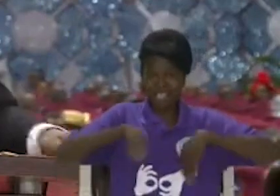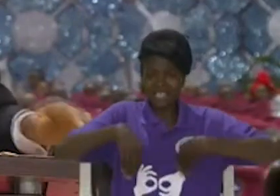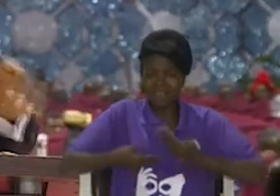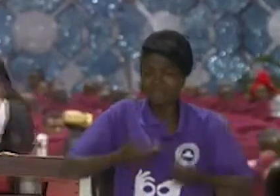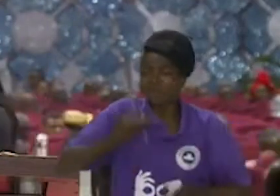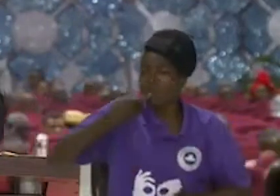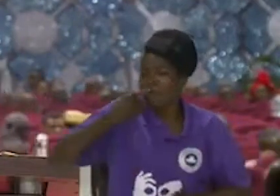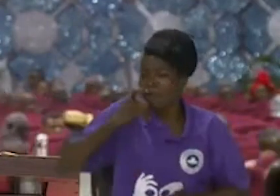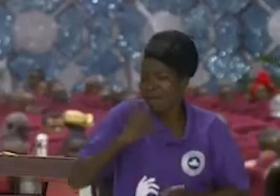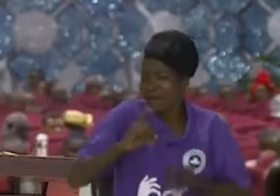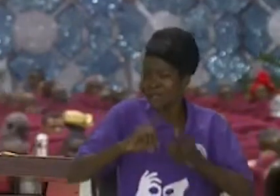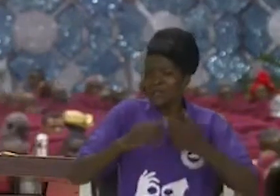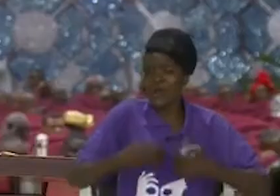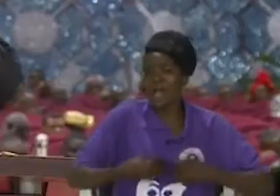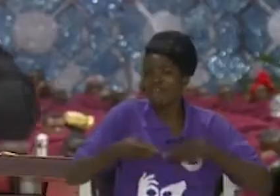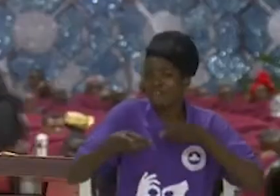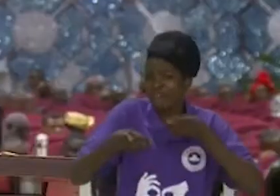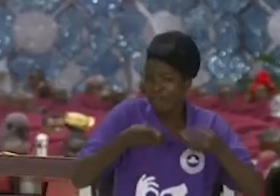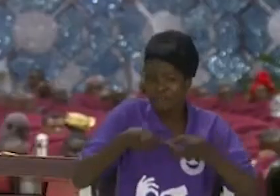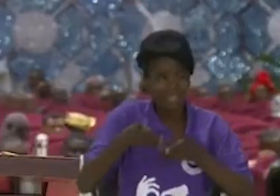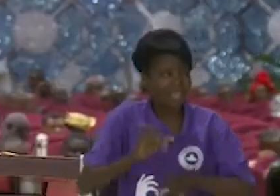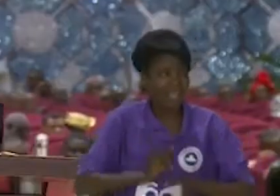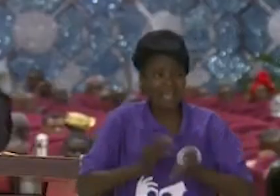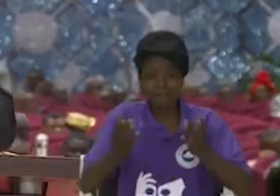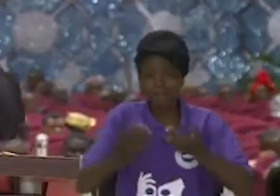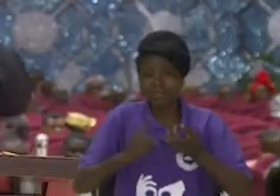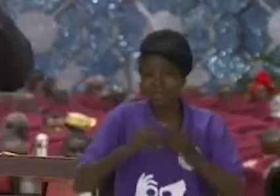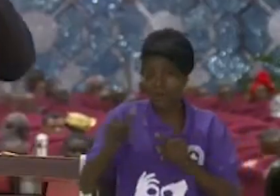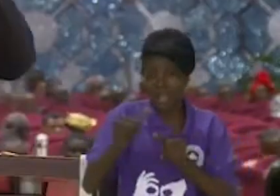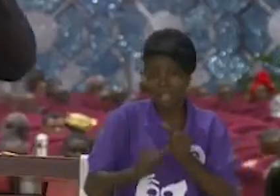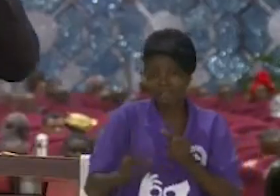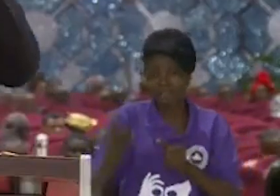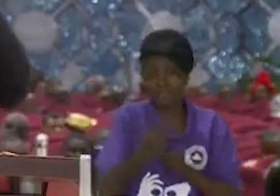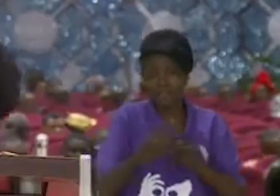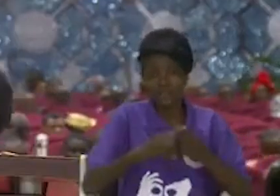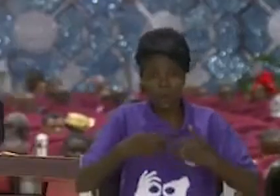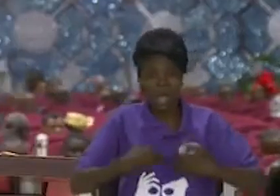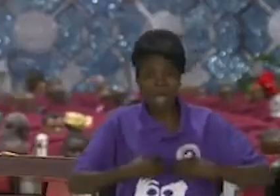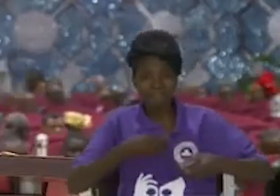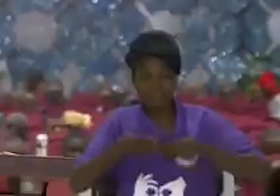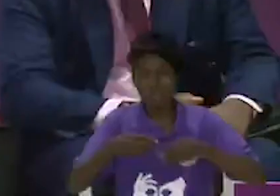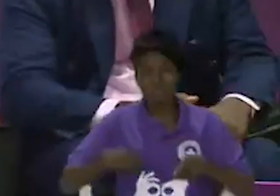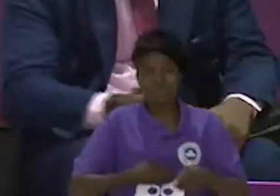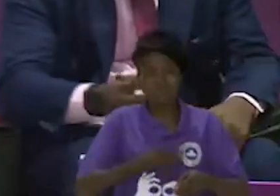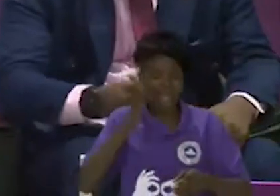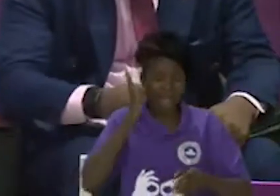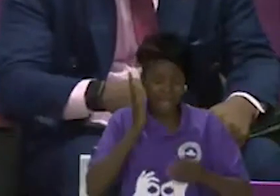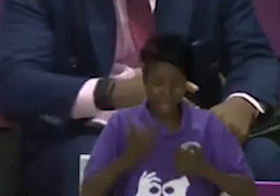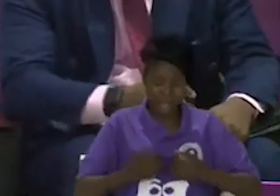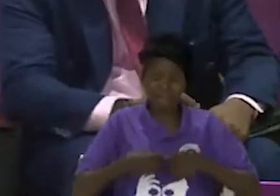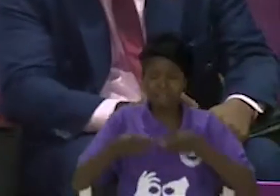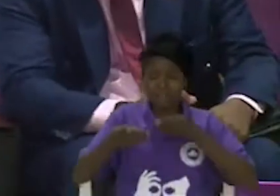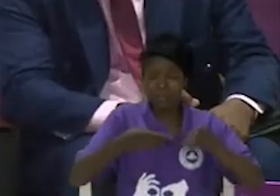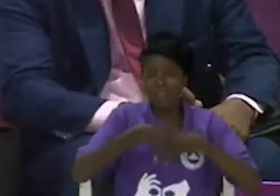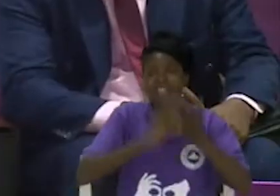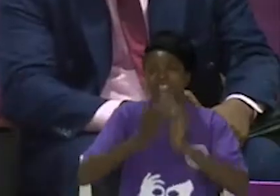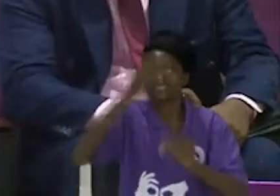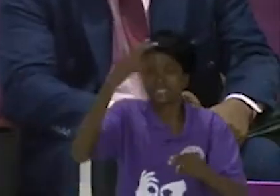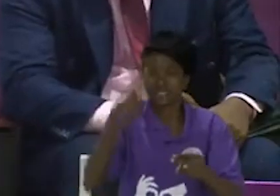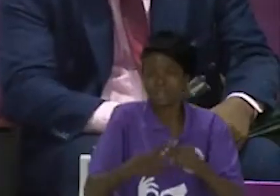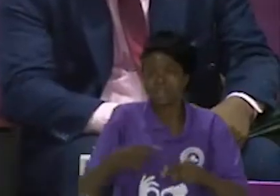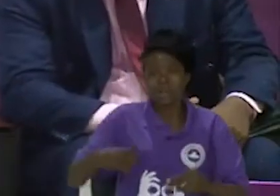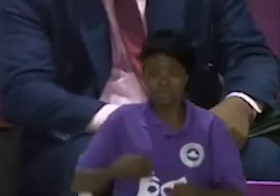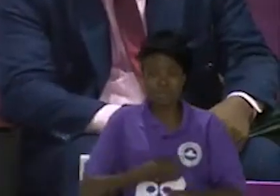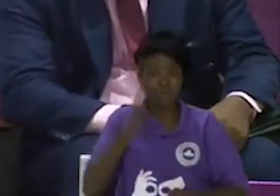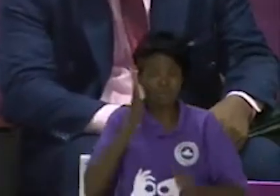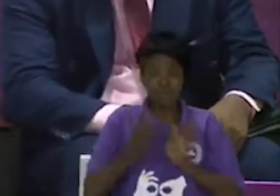have dominion. And over the life of somebody this very evening, we will have dominion in the name of Jesus. We will express dominion